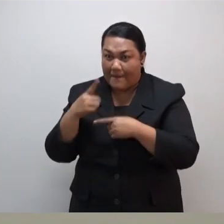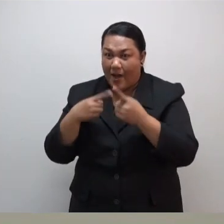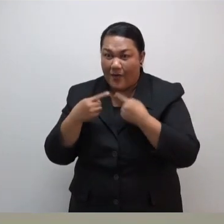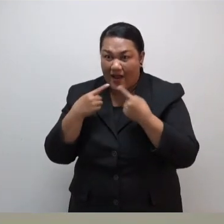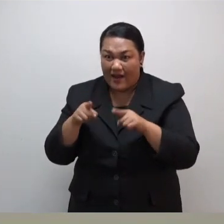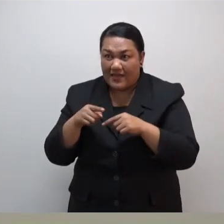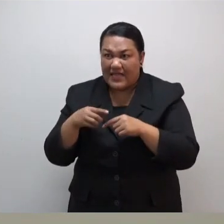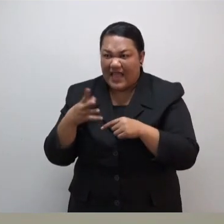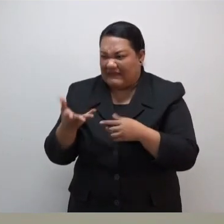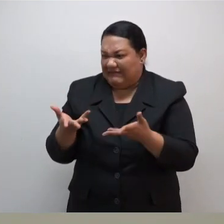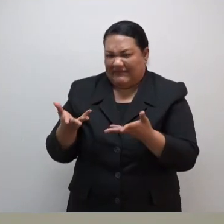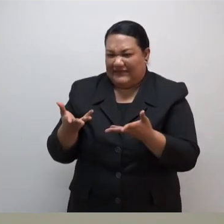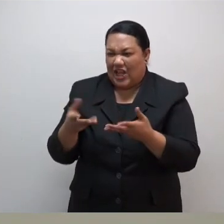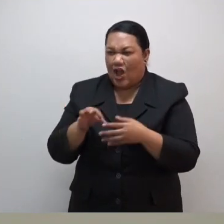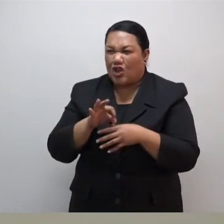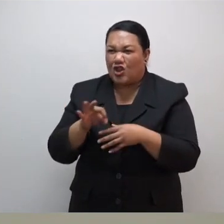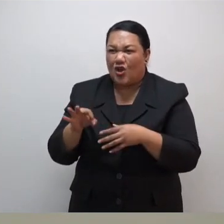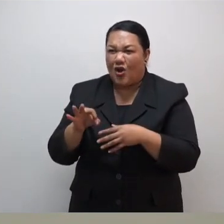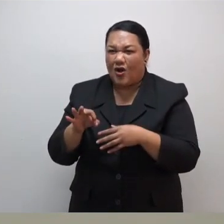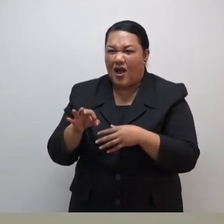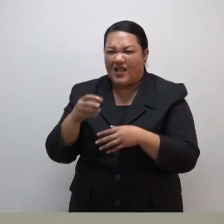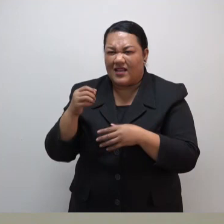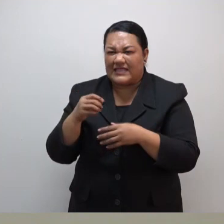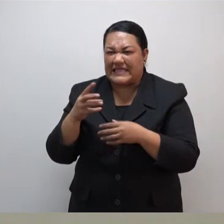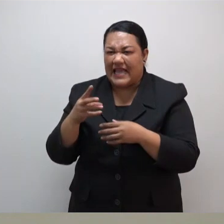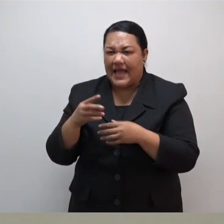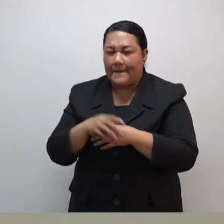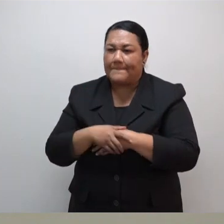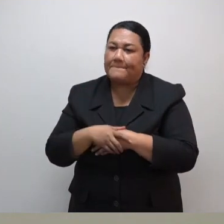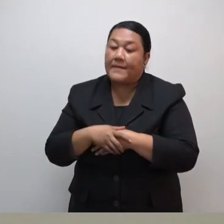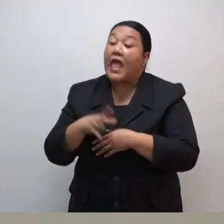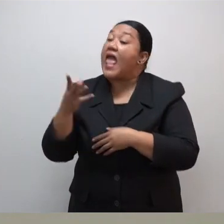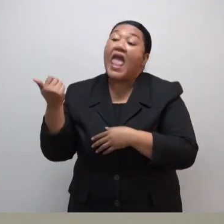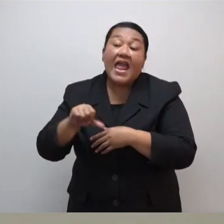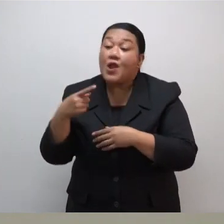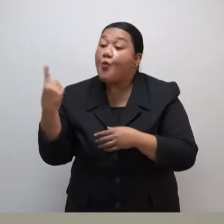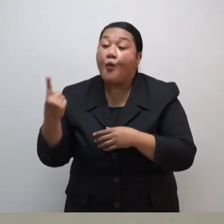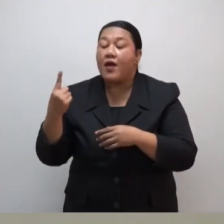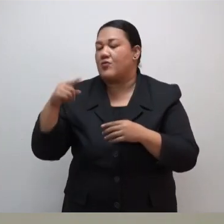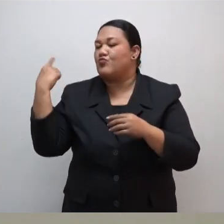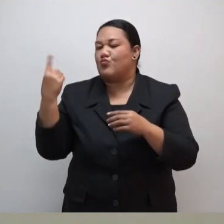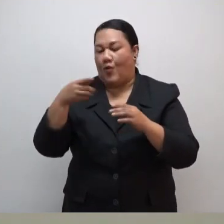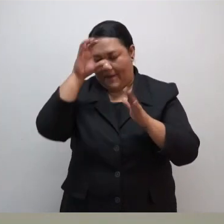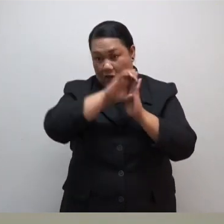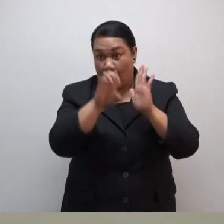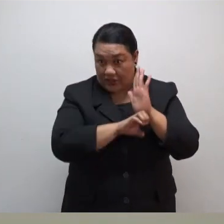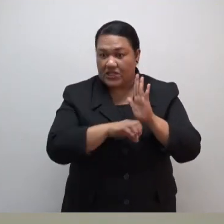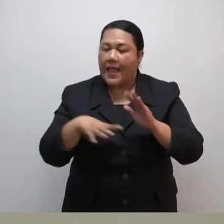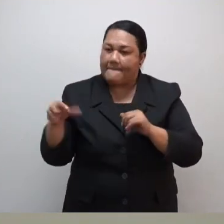for nonsensical stuff. Anybody who knows about the constitution in Fiji knows that the Fijian police force is